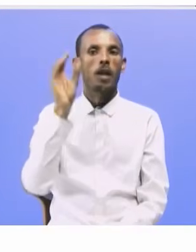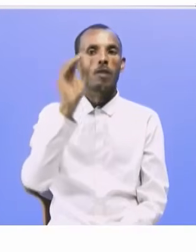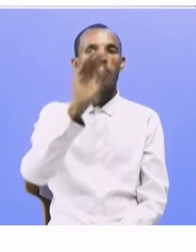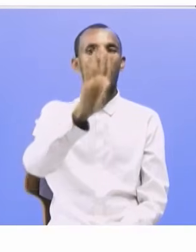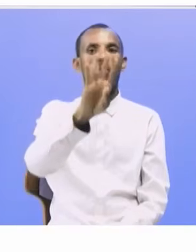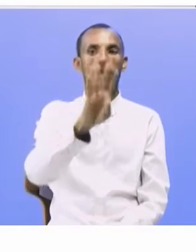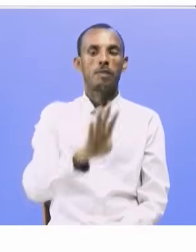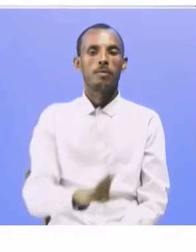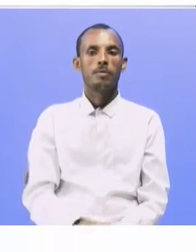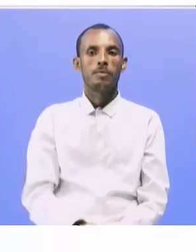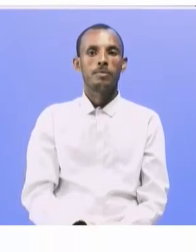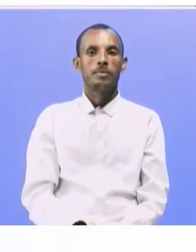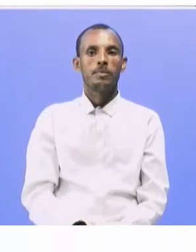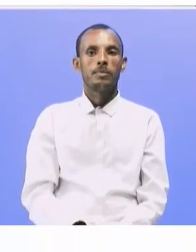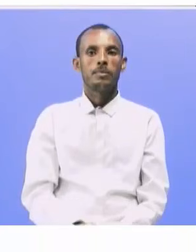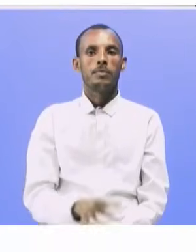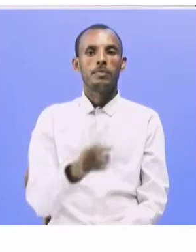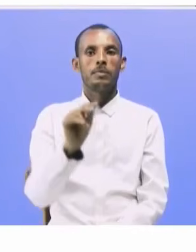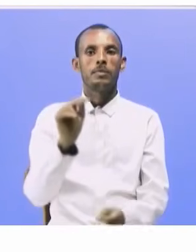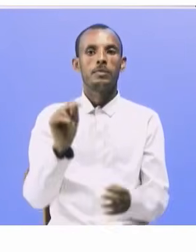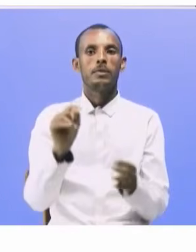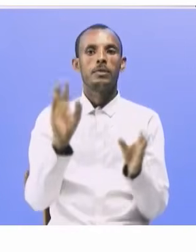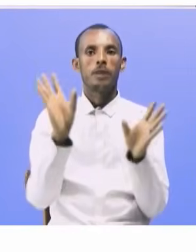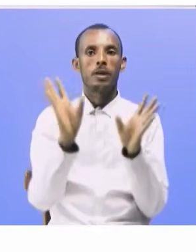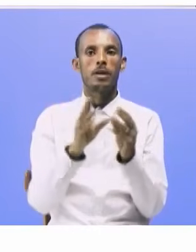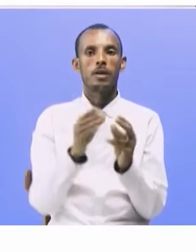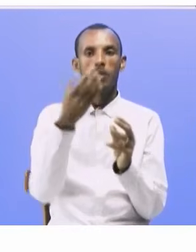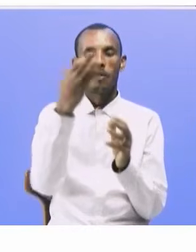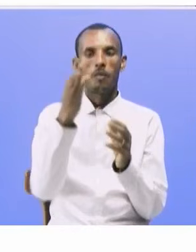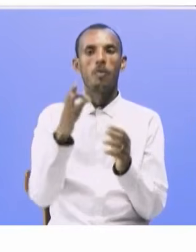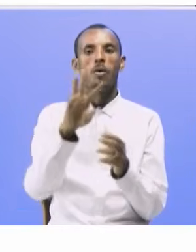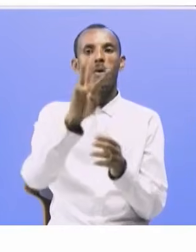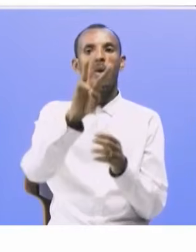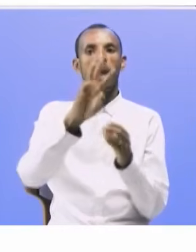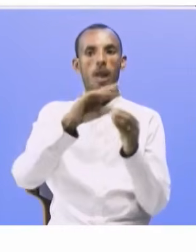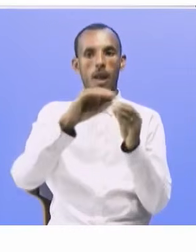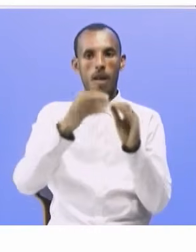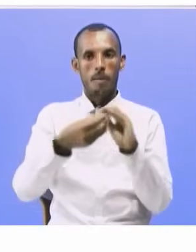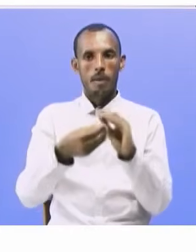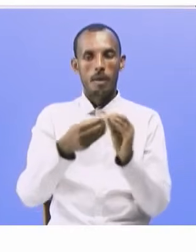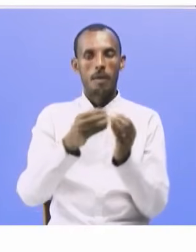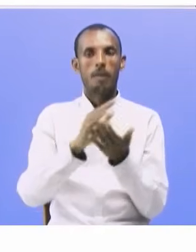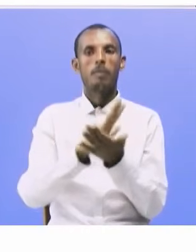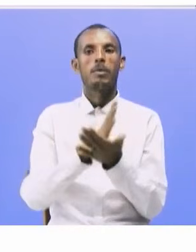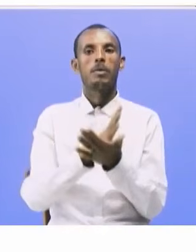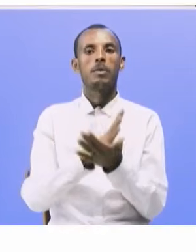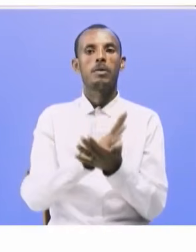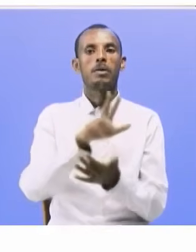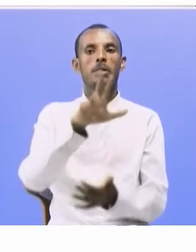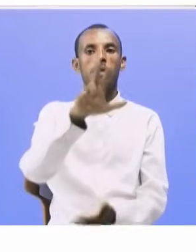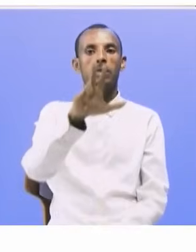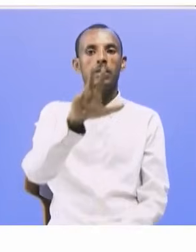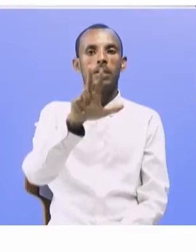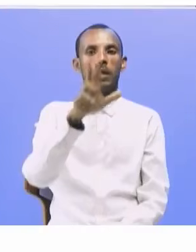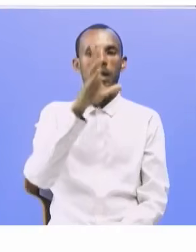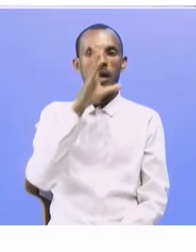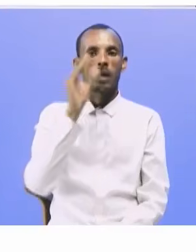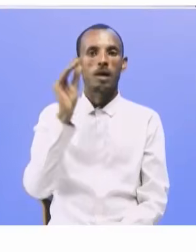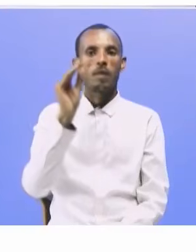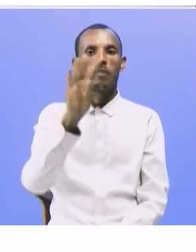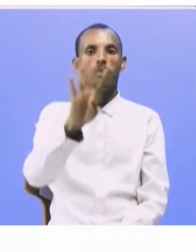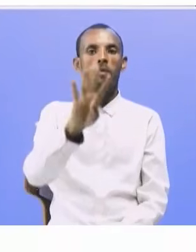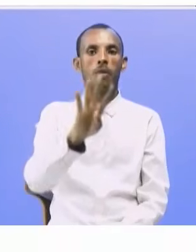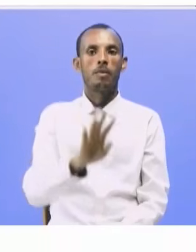The set of whole numbers. Set of whole